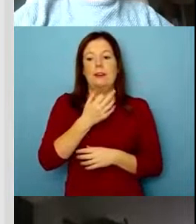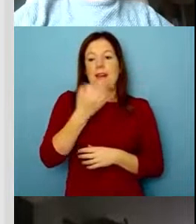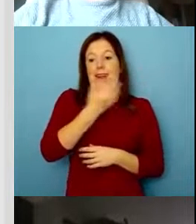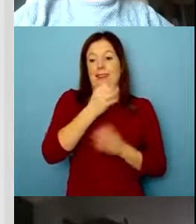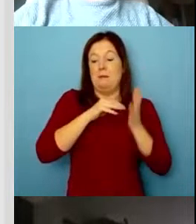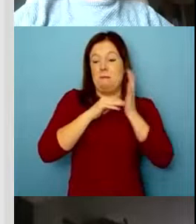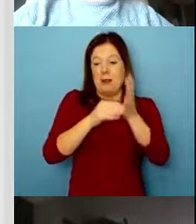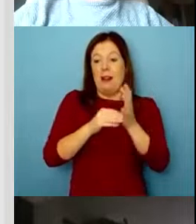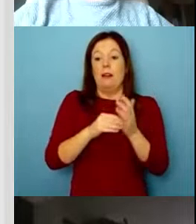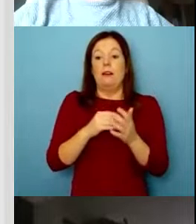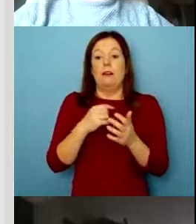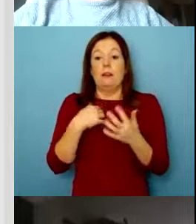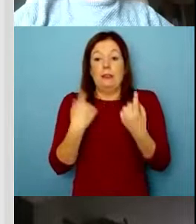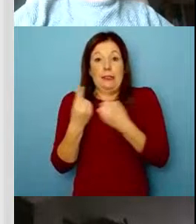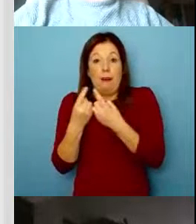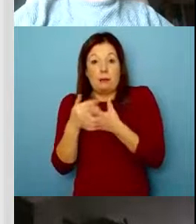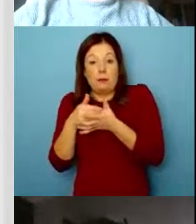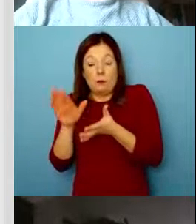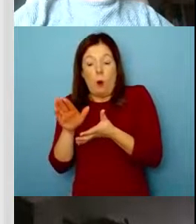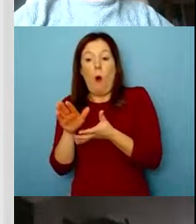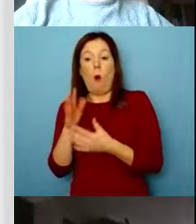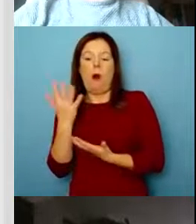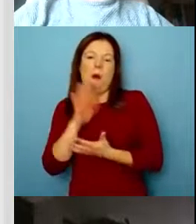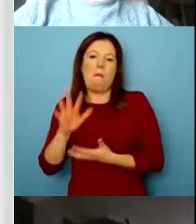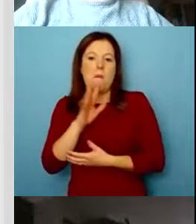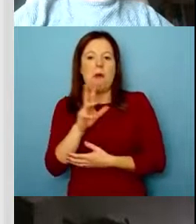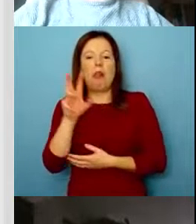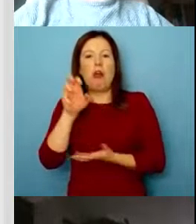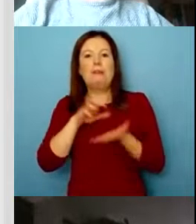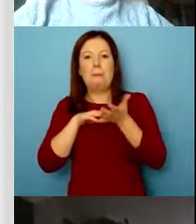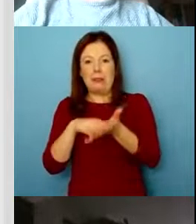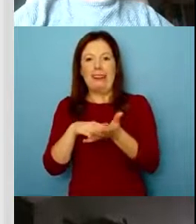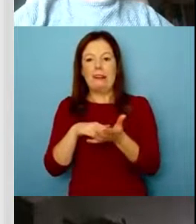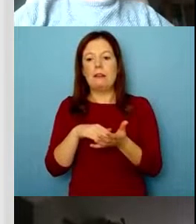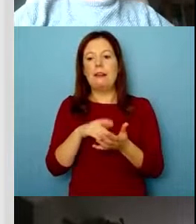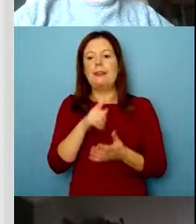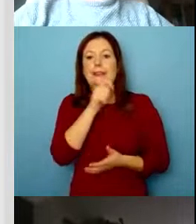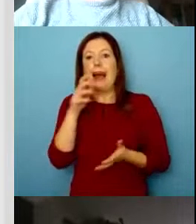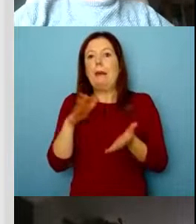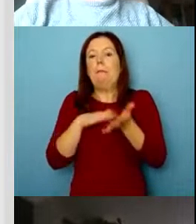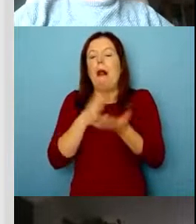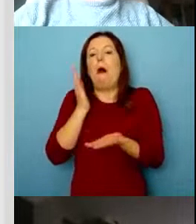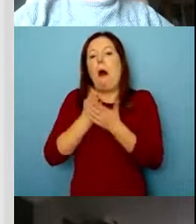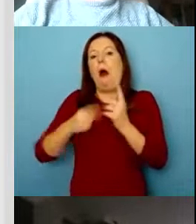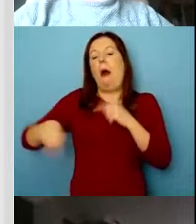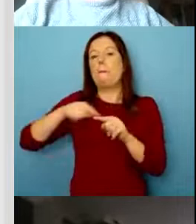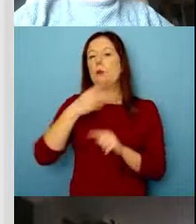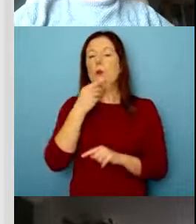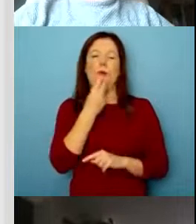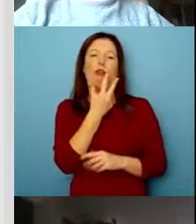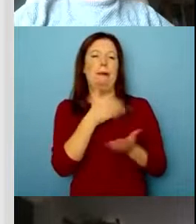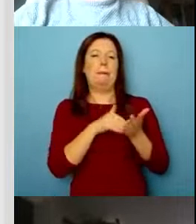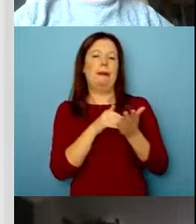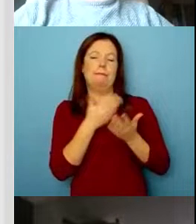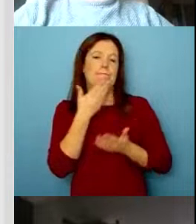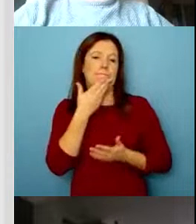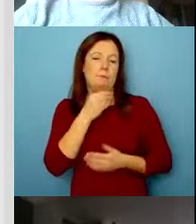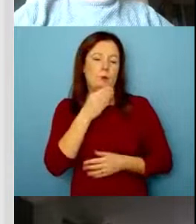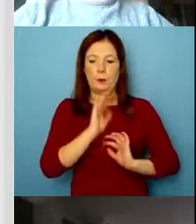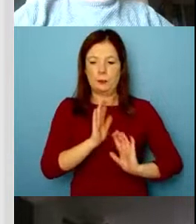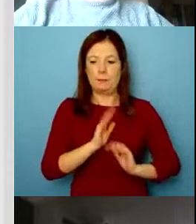Play devices. About 10 million of those are active devices. So the Freeview Play